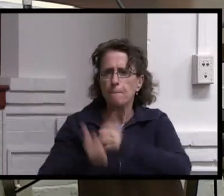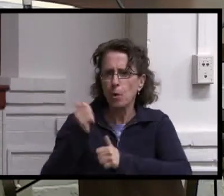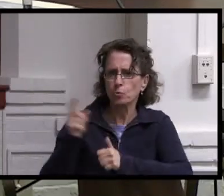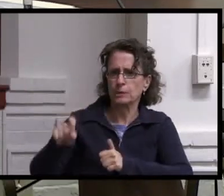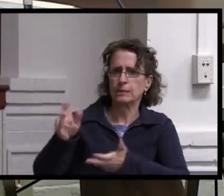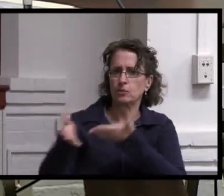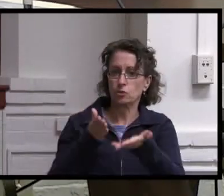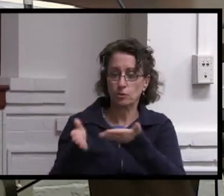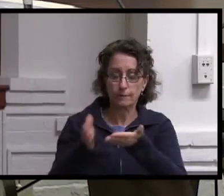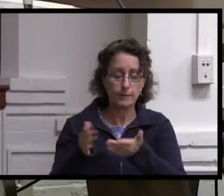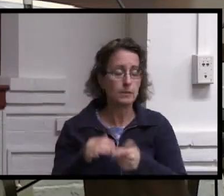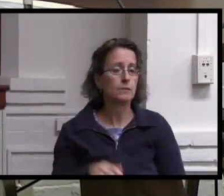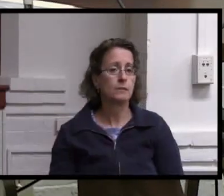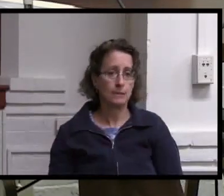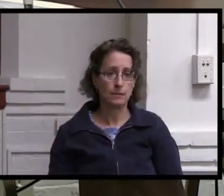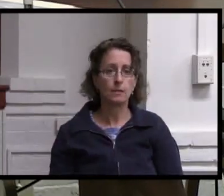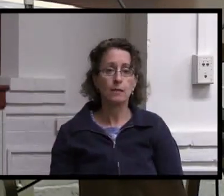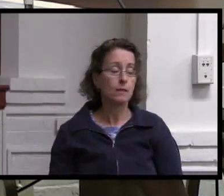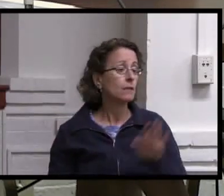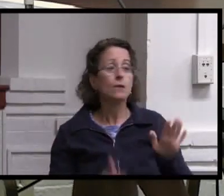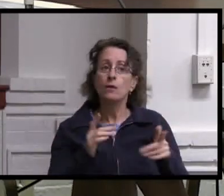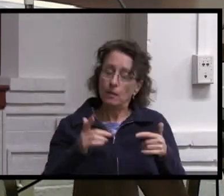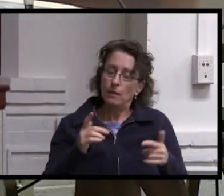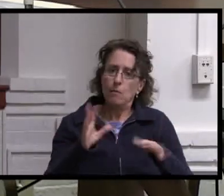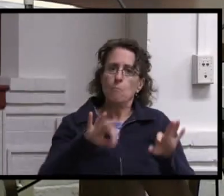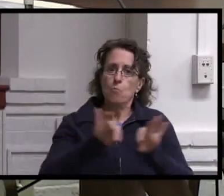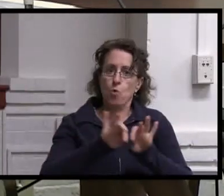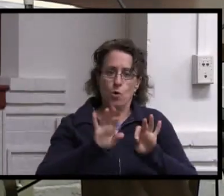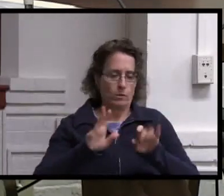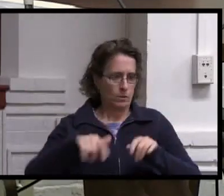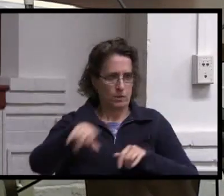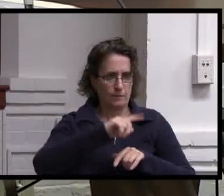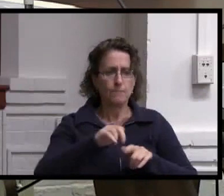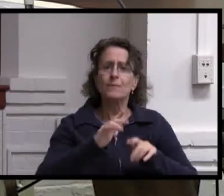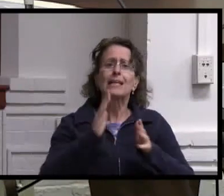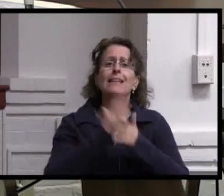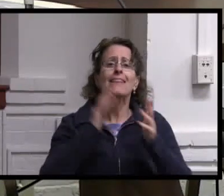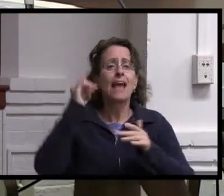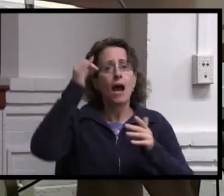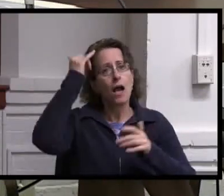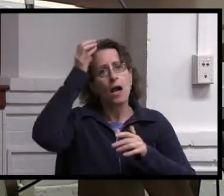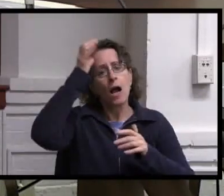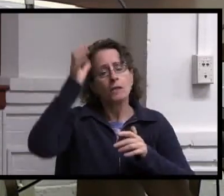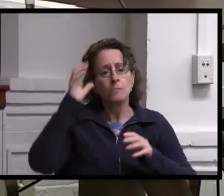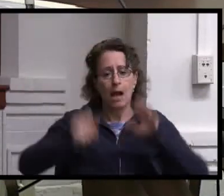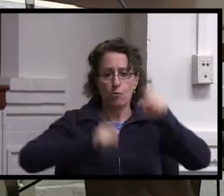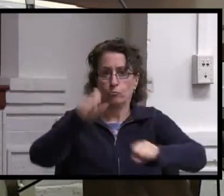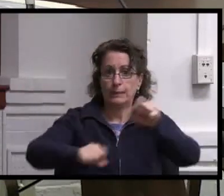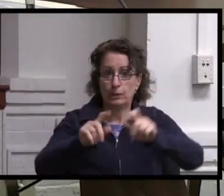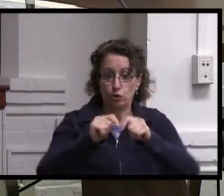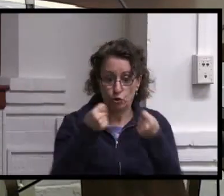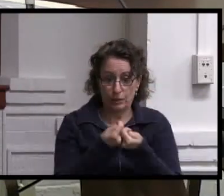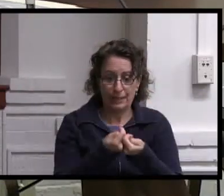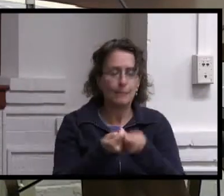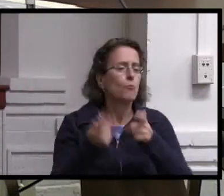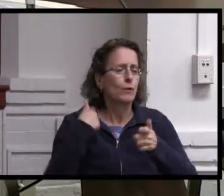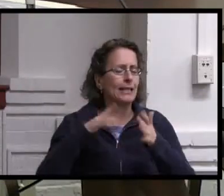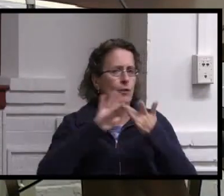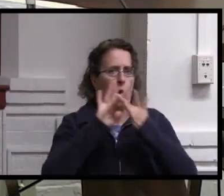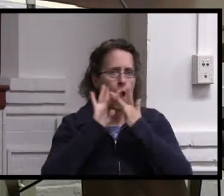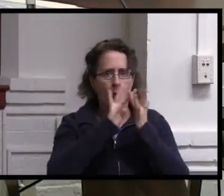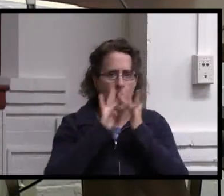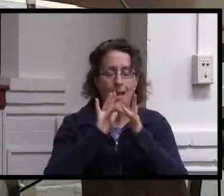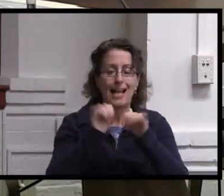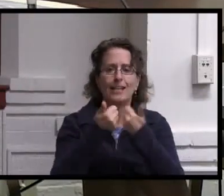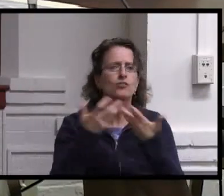agencies that actually have experience with these outreach teams, learn from them and on how we best